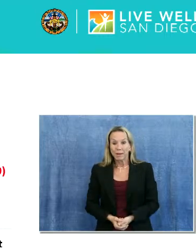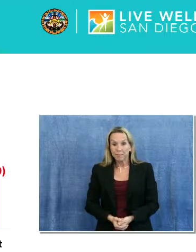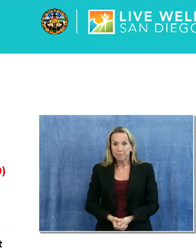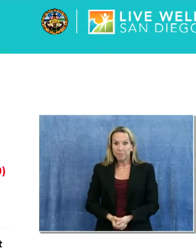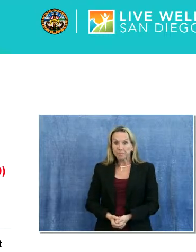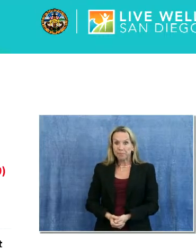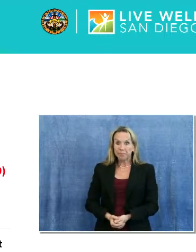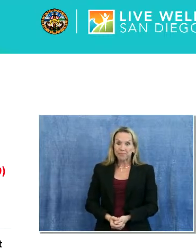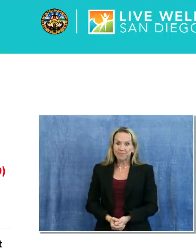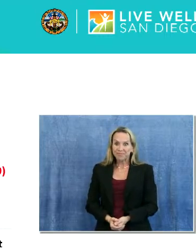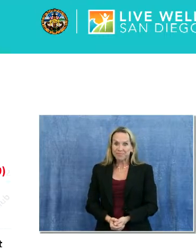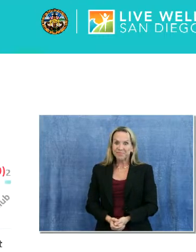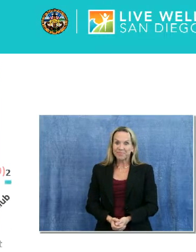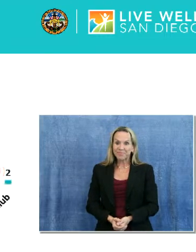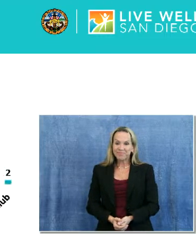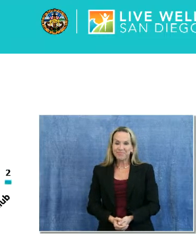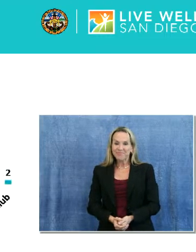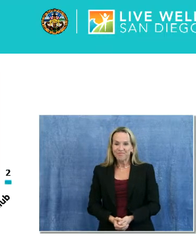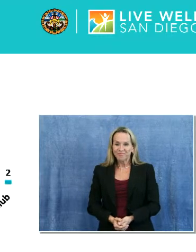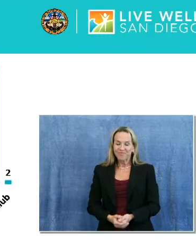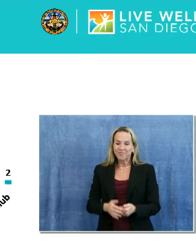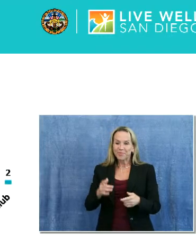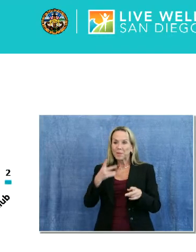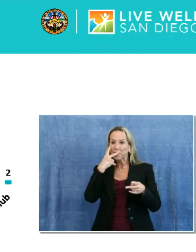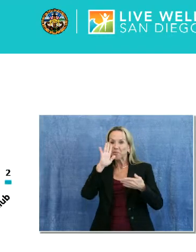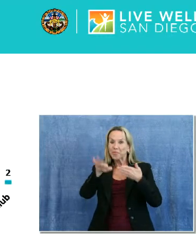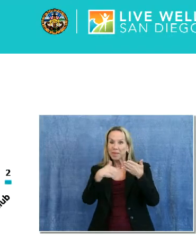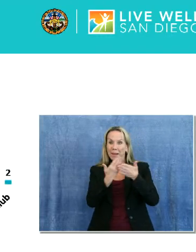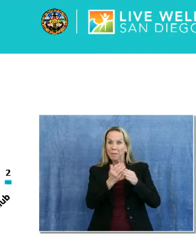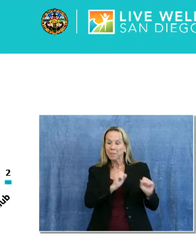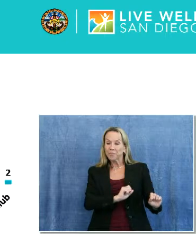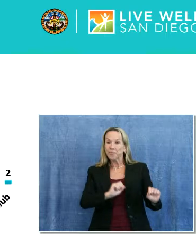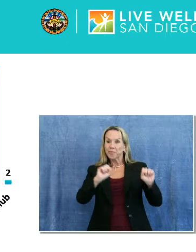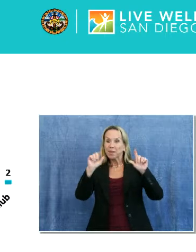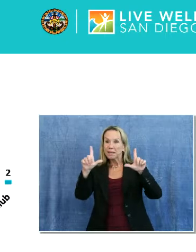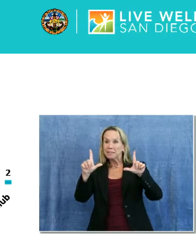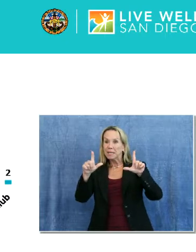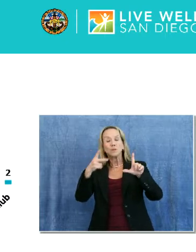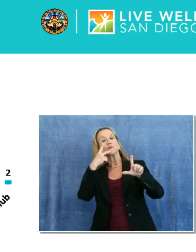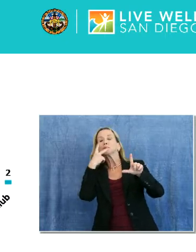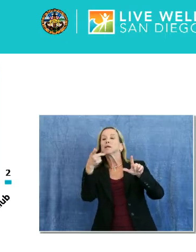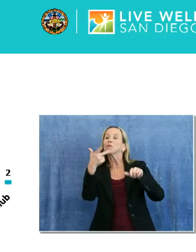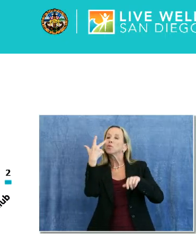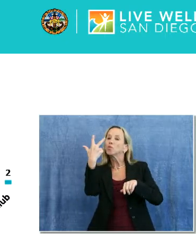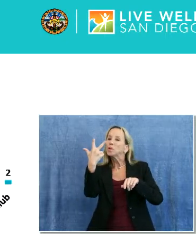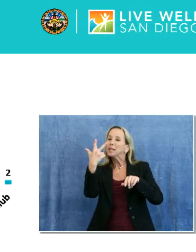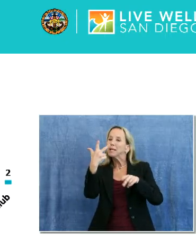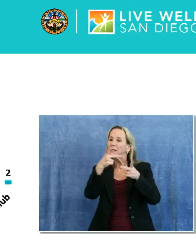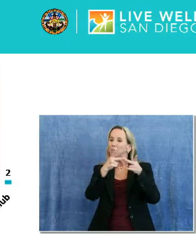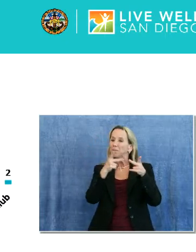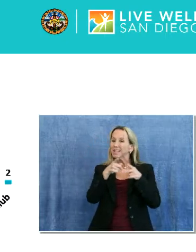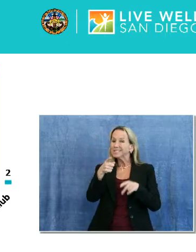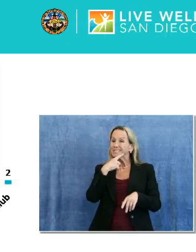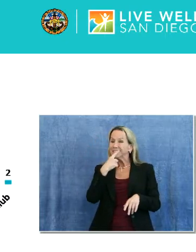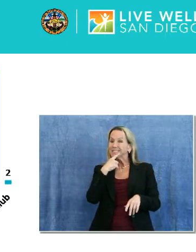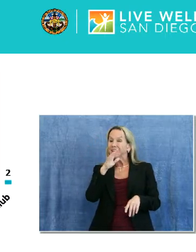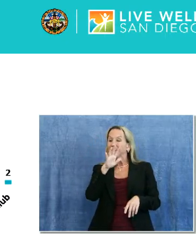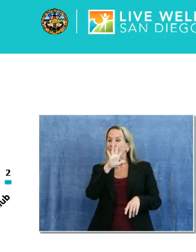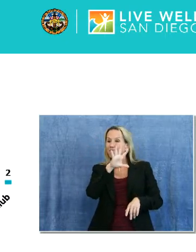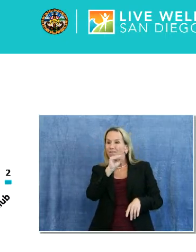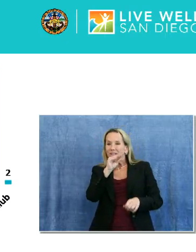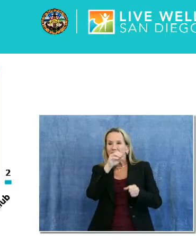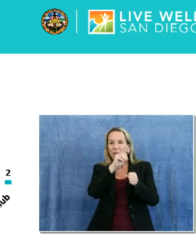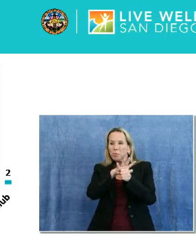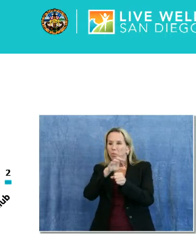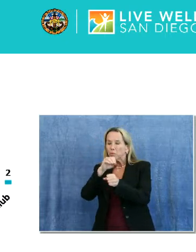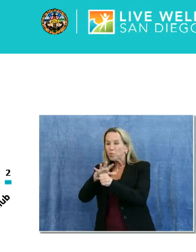Now, in the next slide, the top 3 settings include 50 outbreaks in